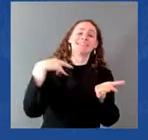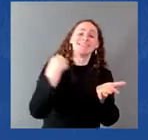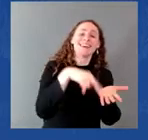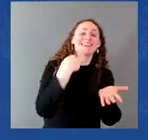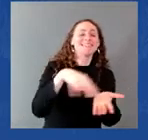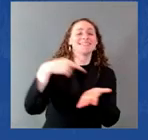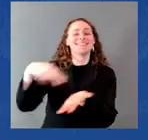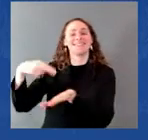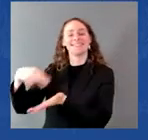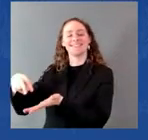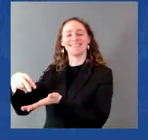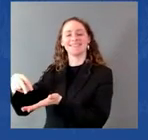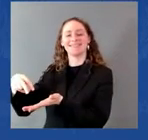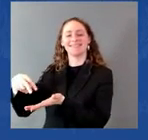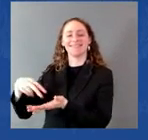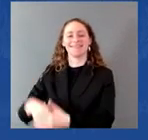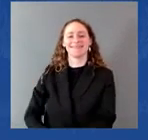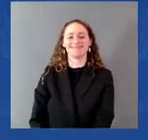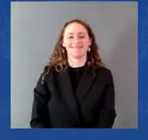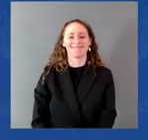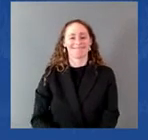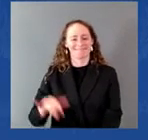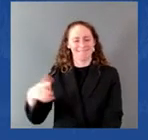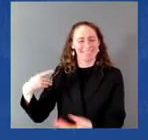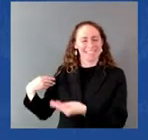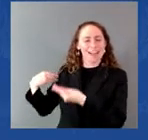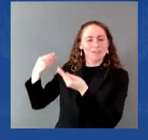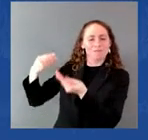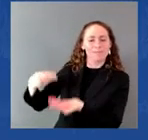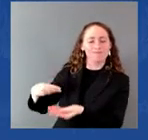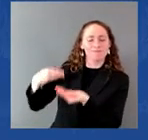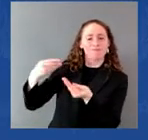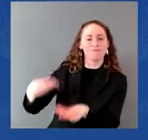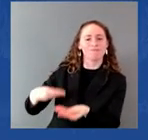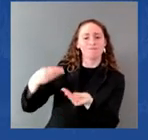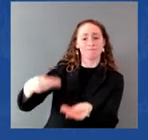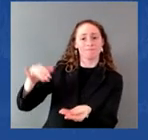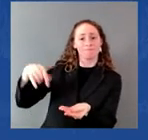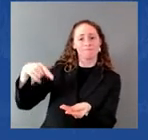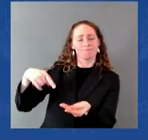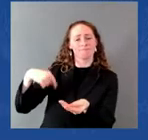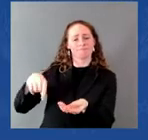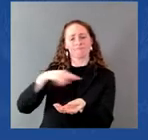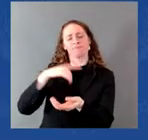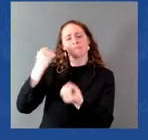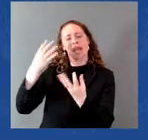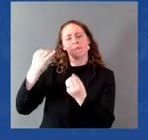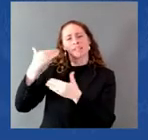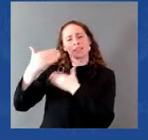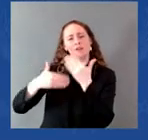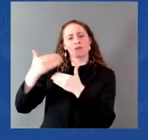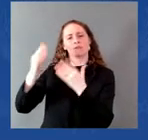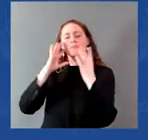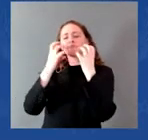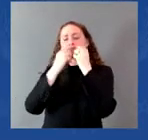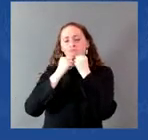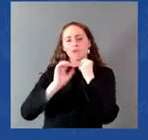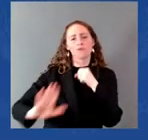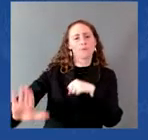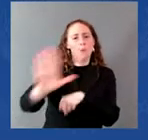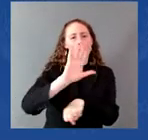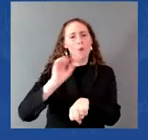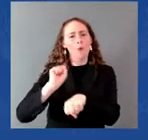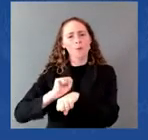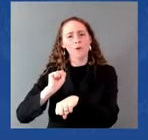more dynamic, and more vibrant because of you. You know, I won't go into it, but as I've been in and out of Afghanistan and Iraq